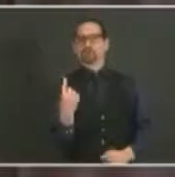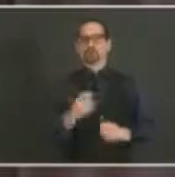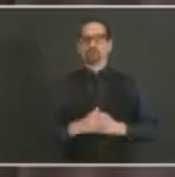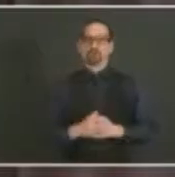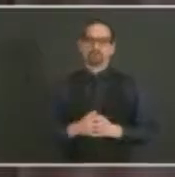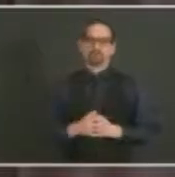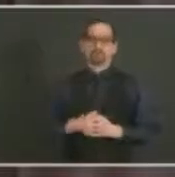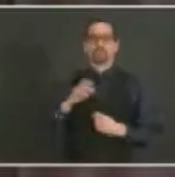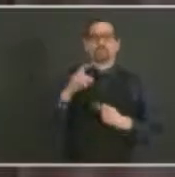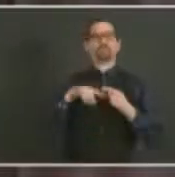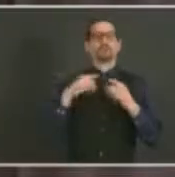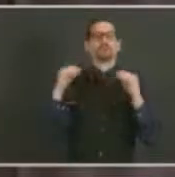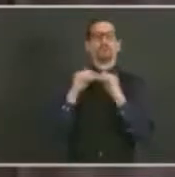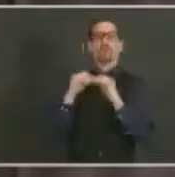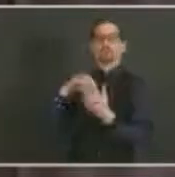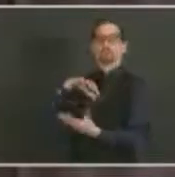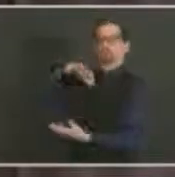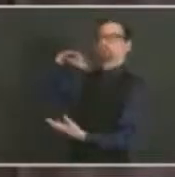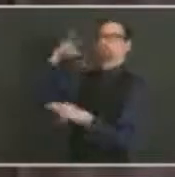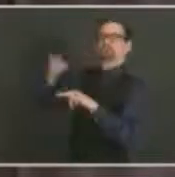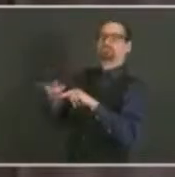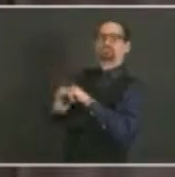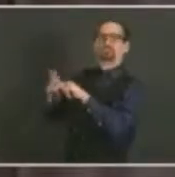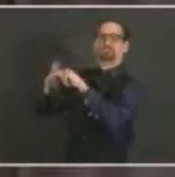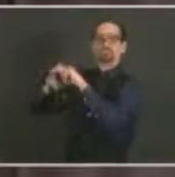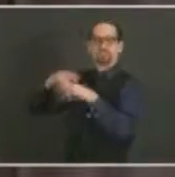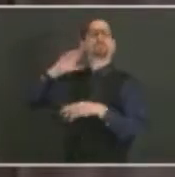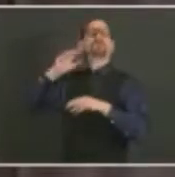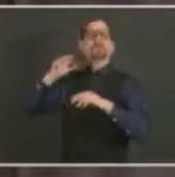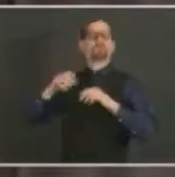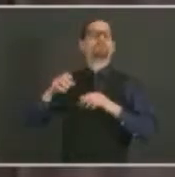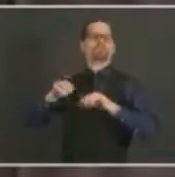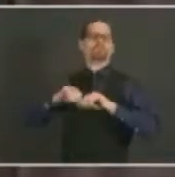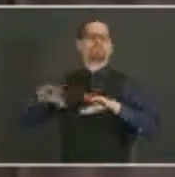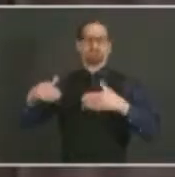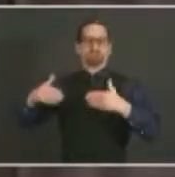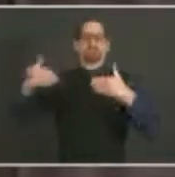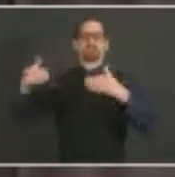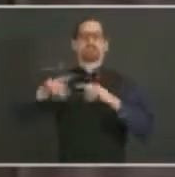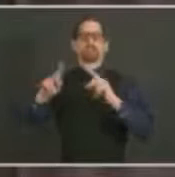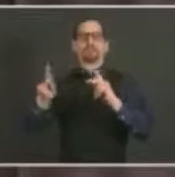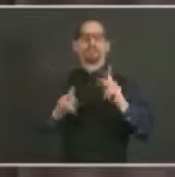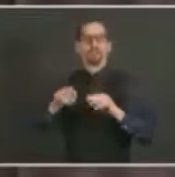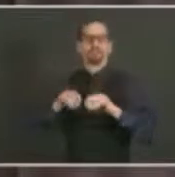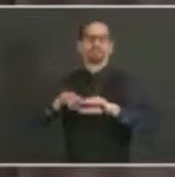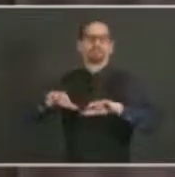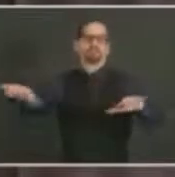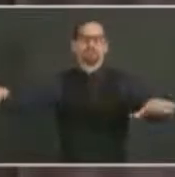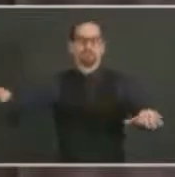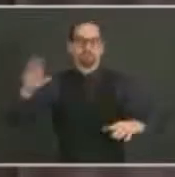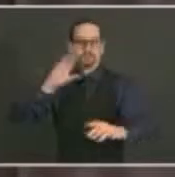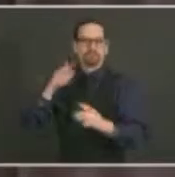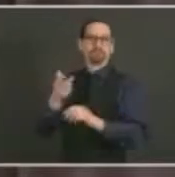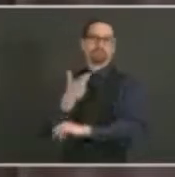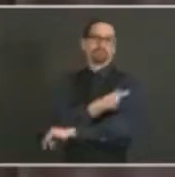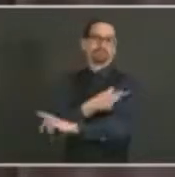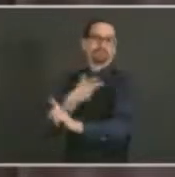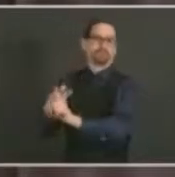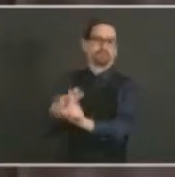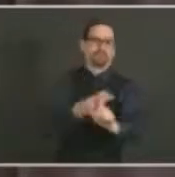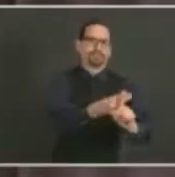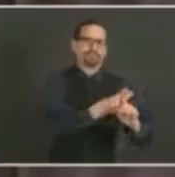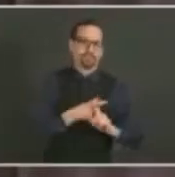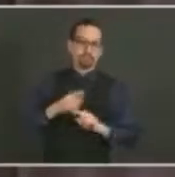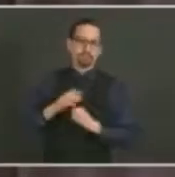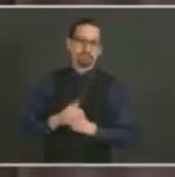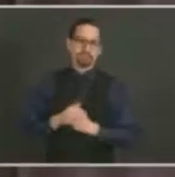to get more supply, we will look forward to having more creative access for additional members as